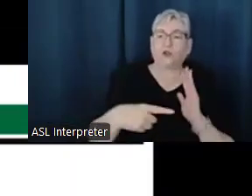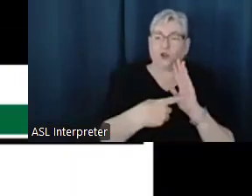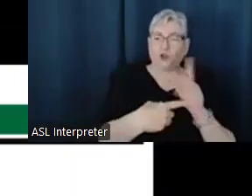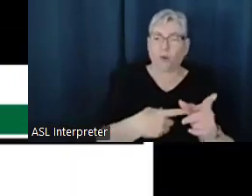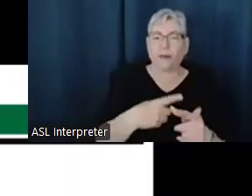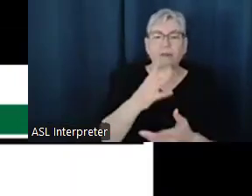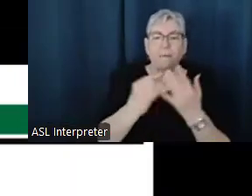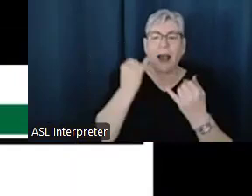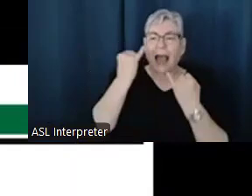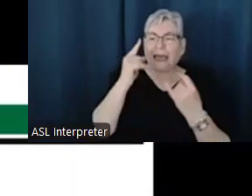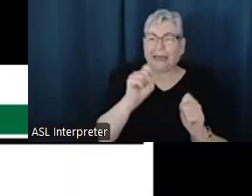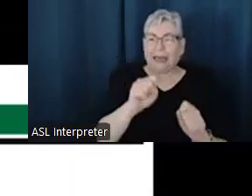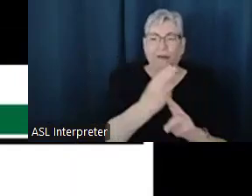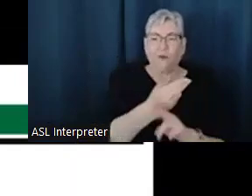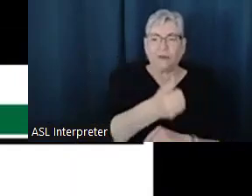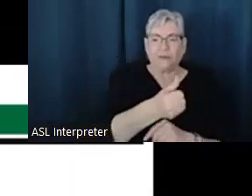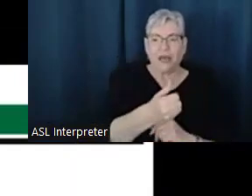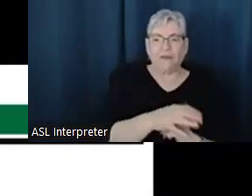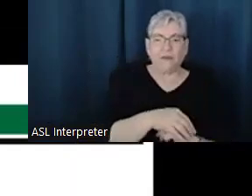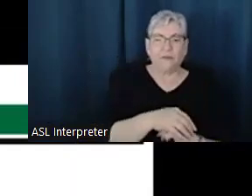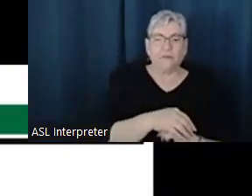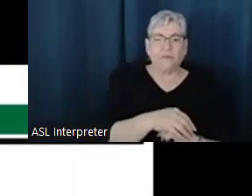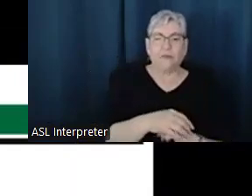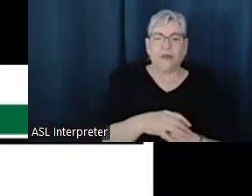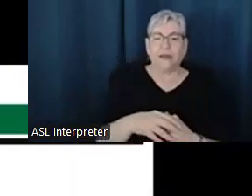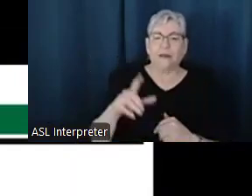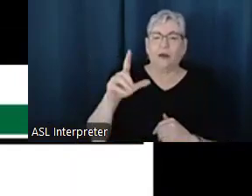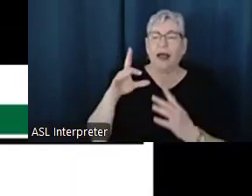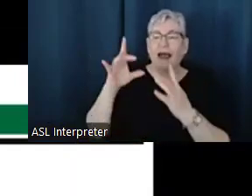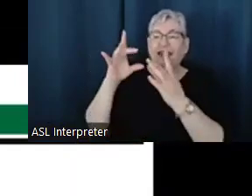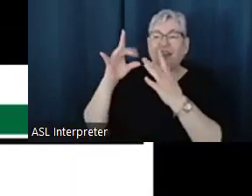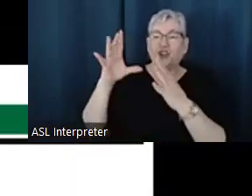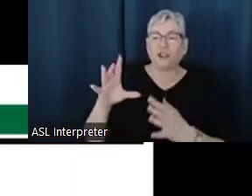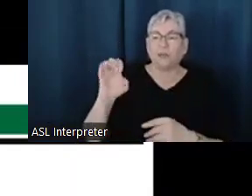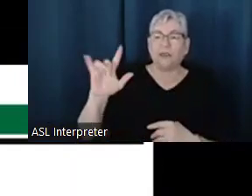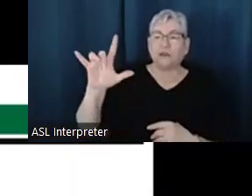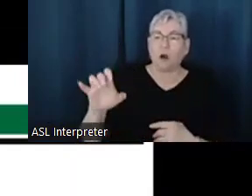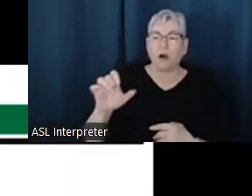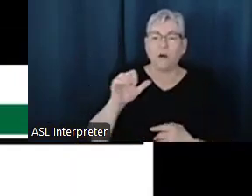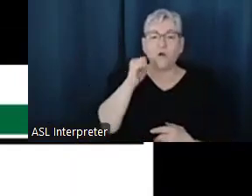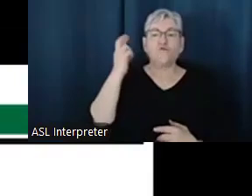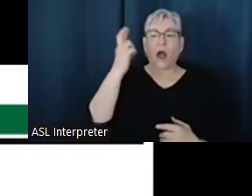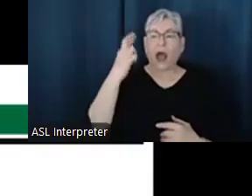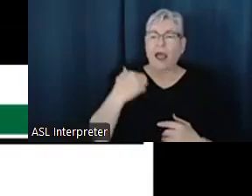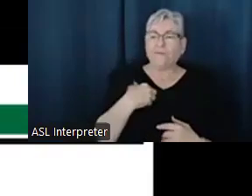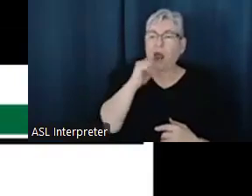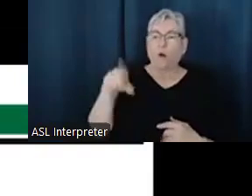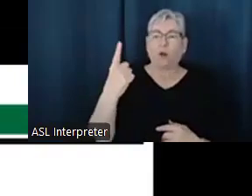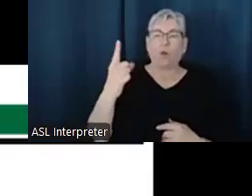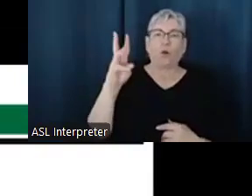bring. Leadership styles, so recognizing that there's not one way to lead, and focusing on the